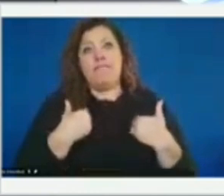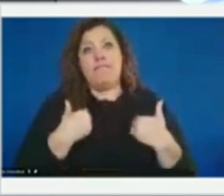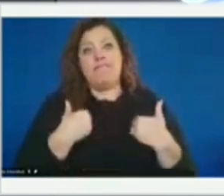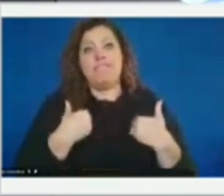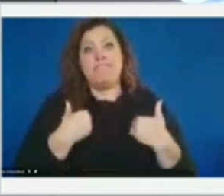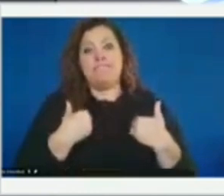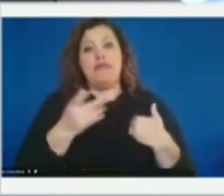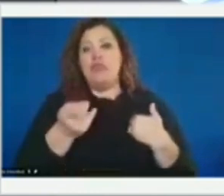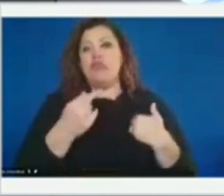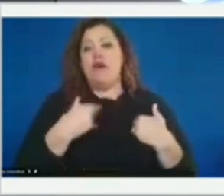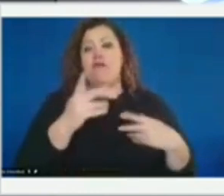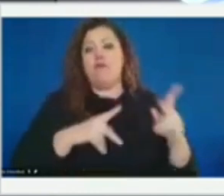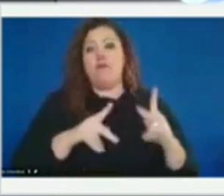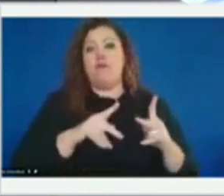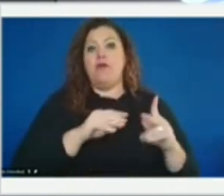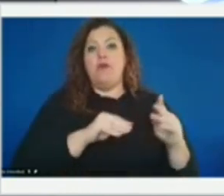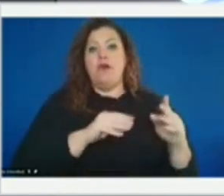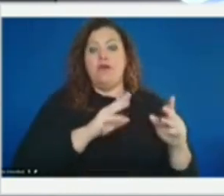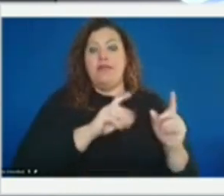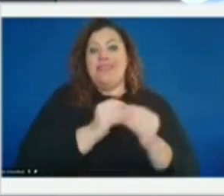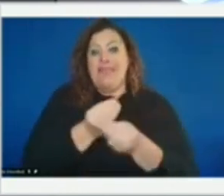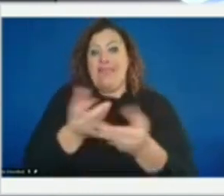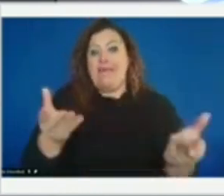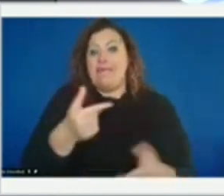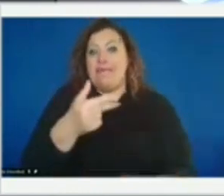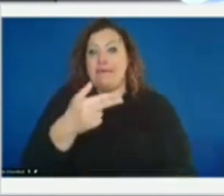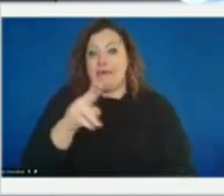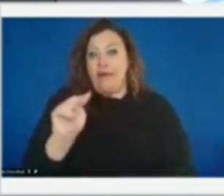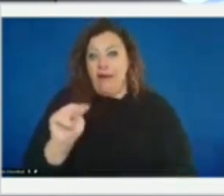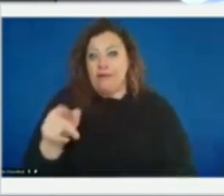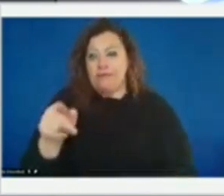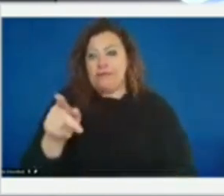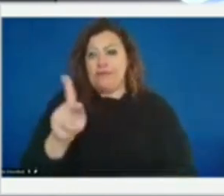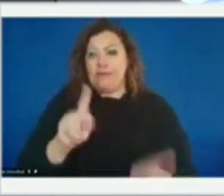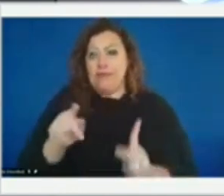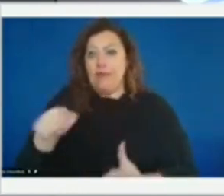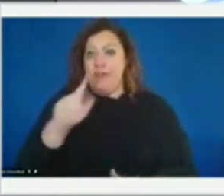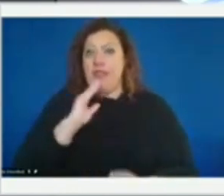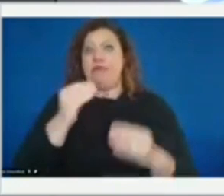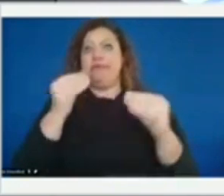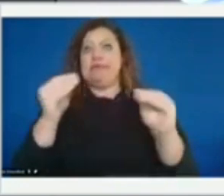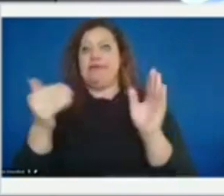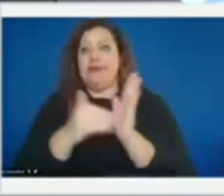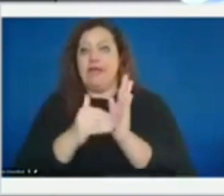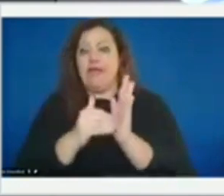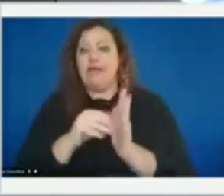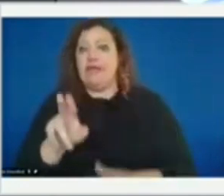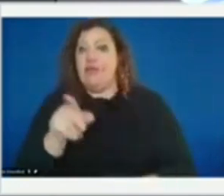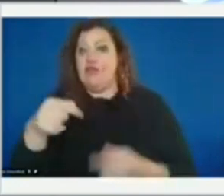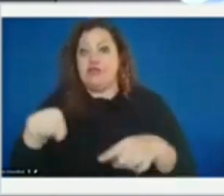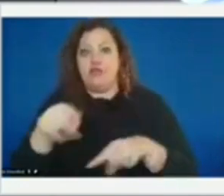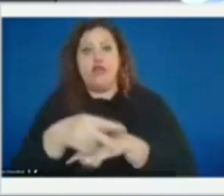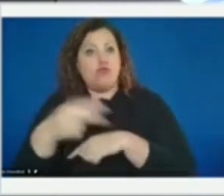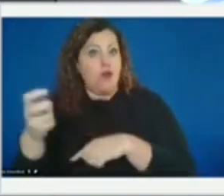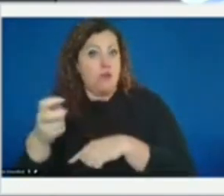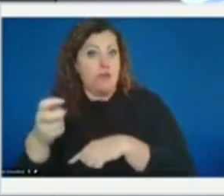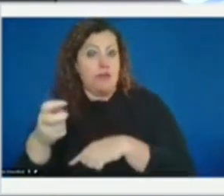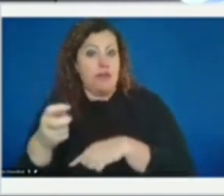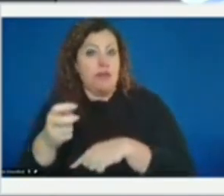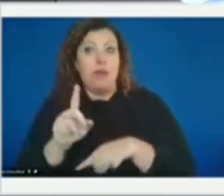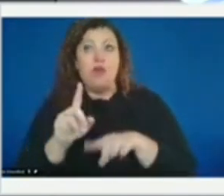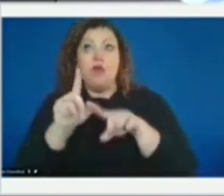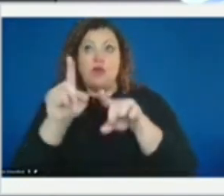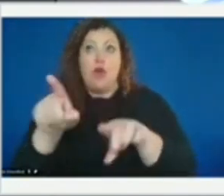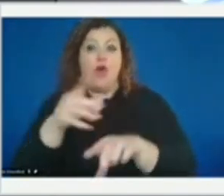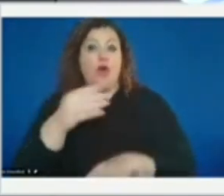people who put guns in the hands of people that then go out and sell them again, use them in a robbery, right? Go out